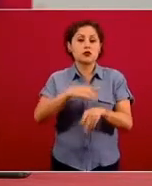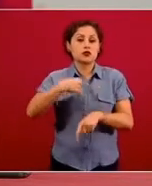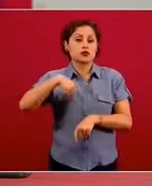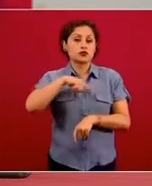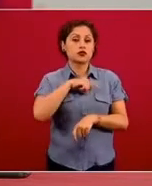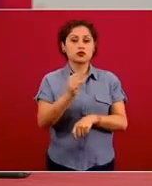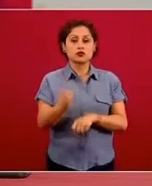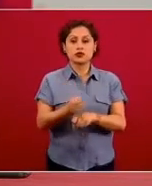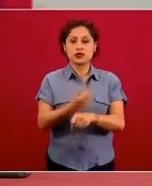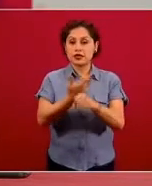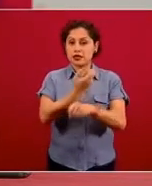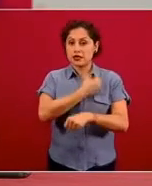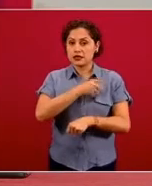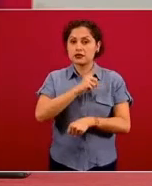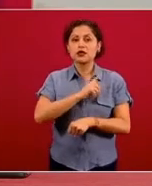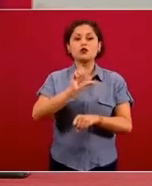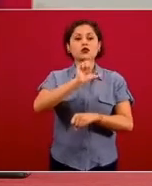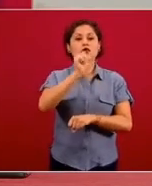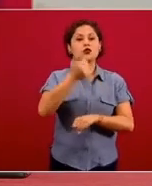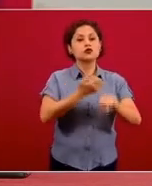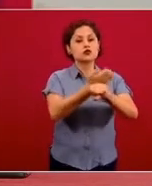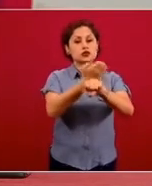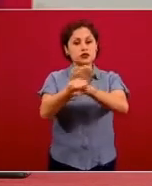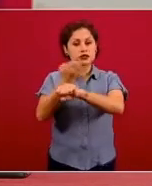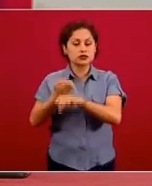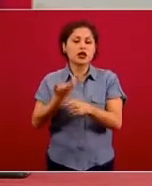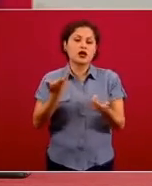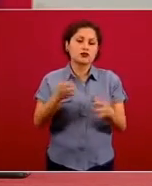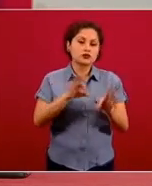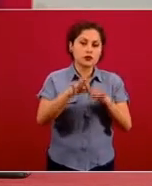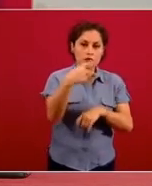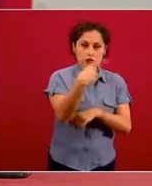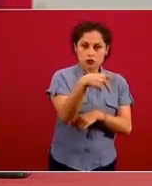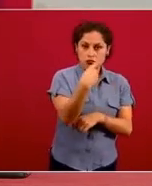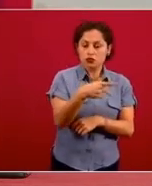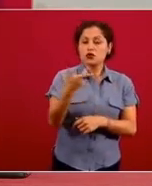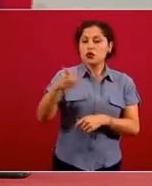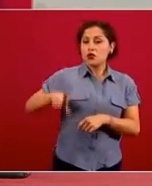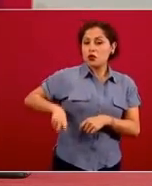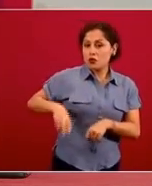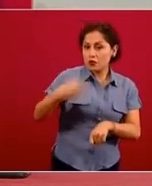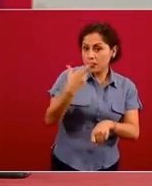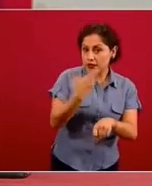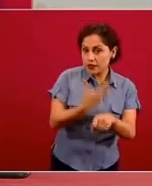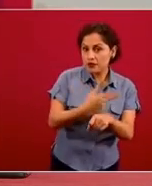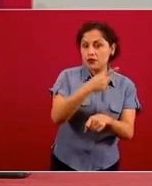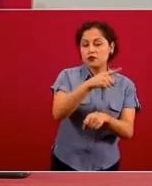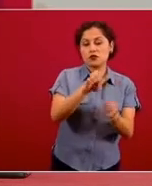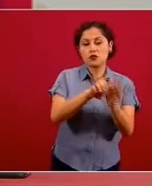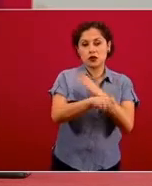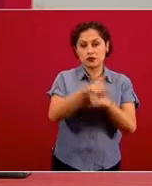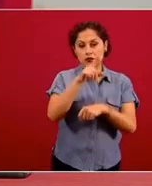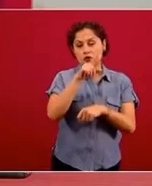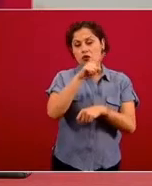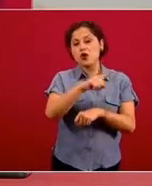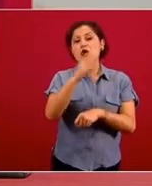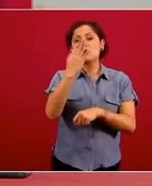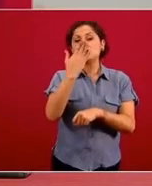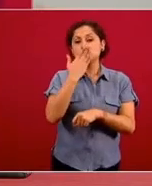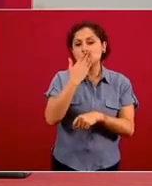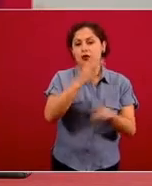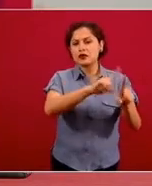case, and these people are heads of their states. Just that we have